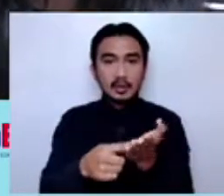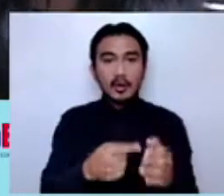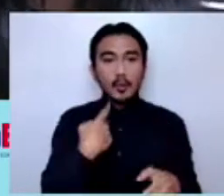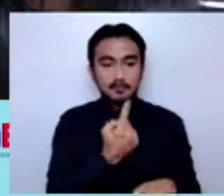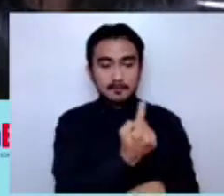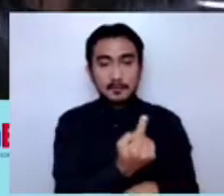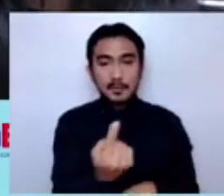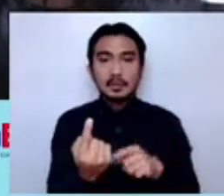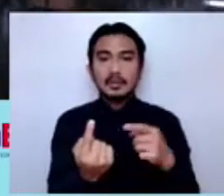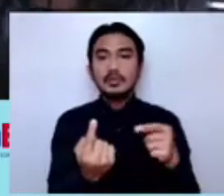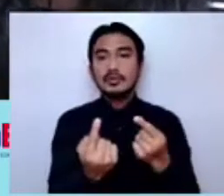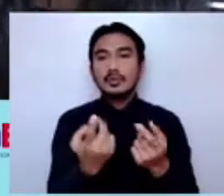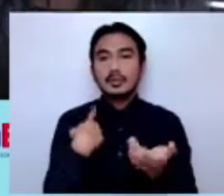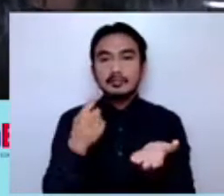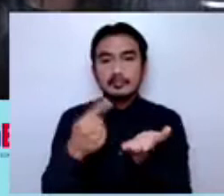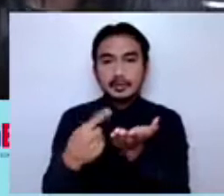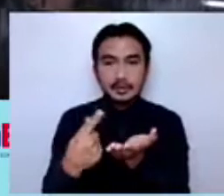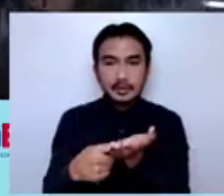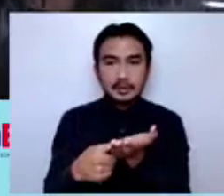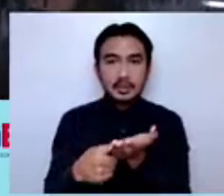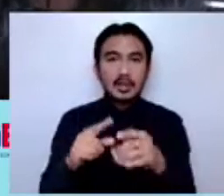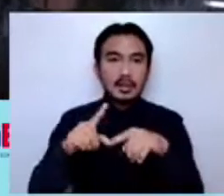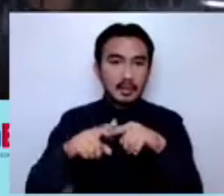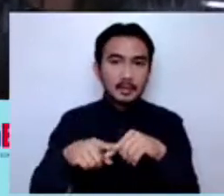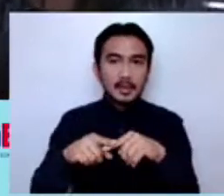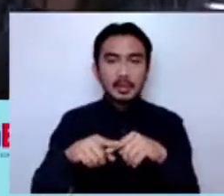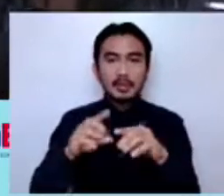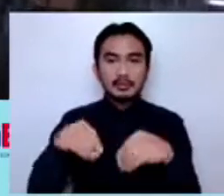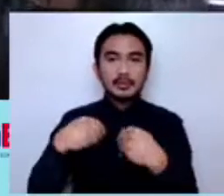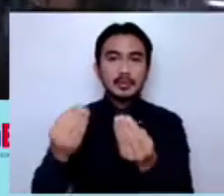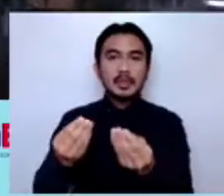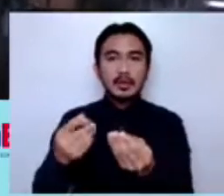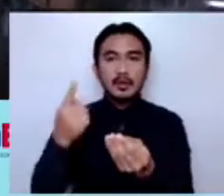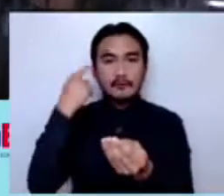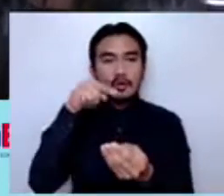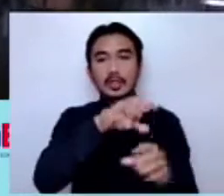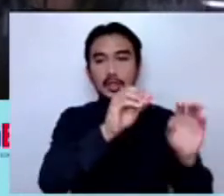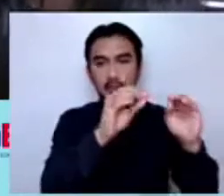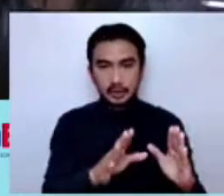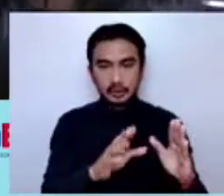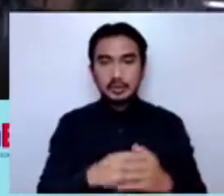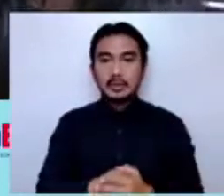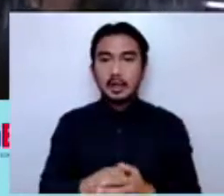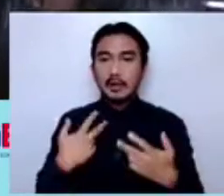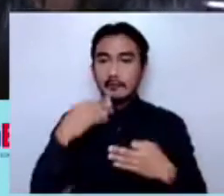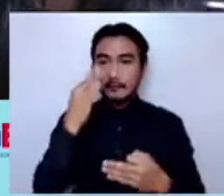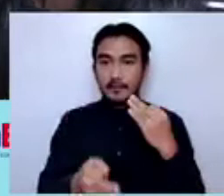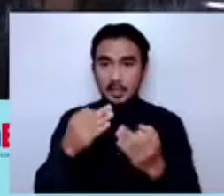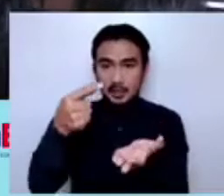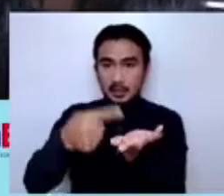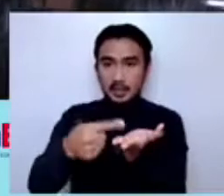the rating or ratings given to the observed teacher or the ratee. The final rating is not the average